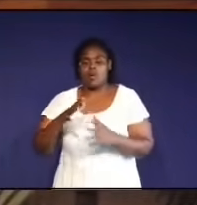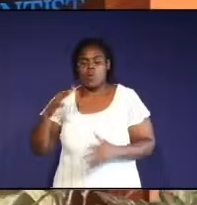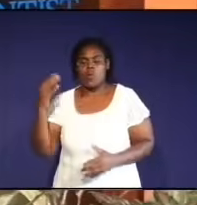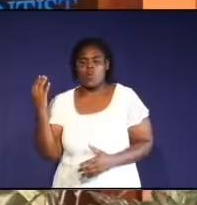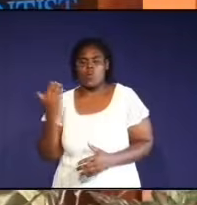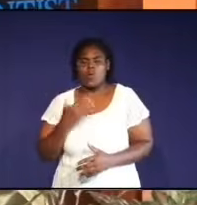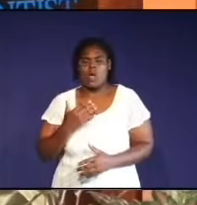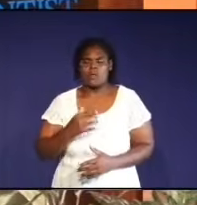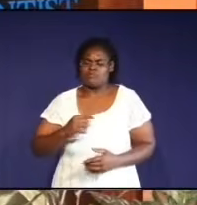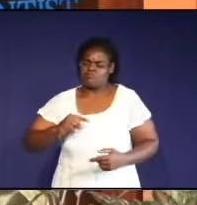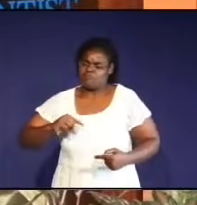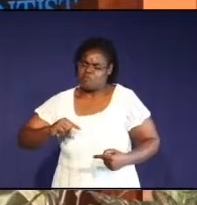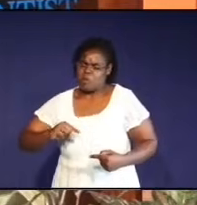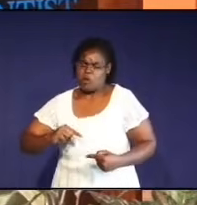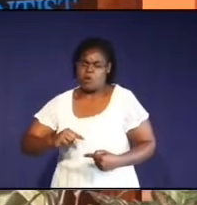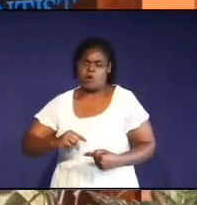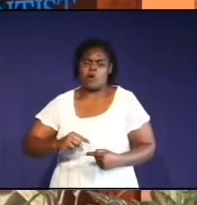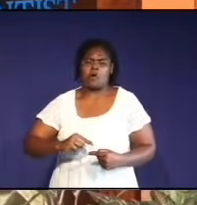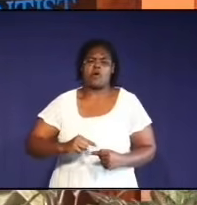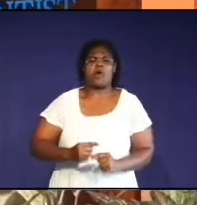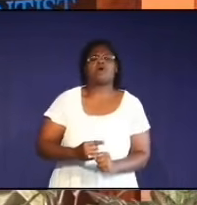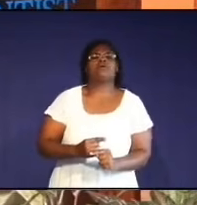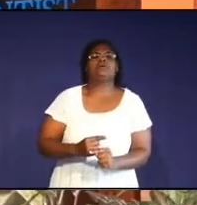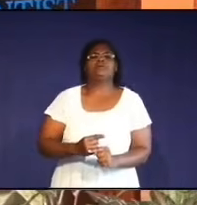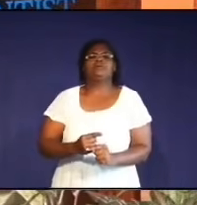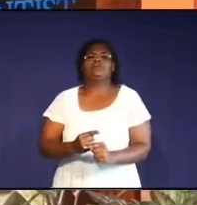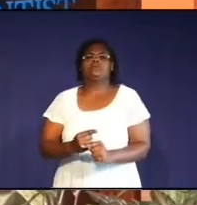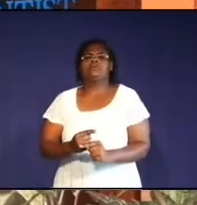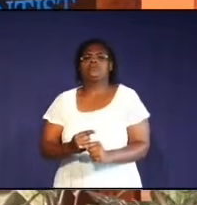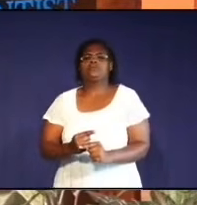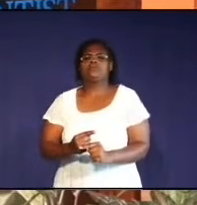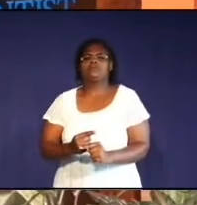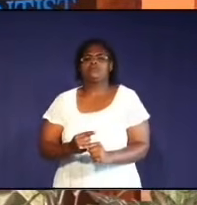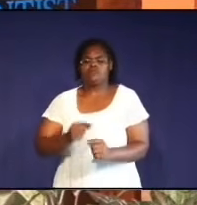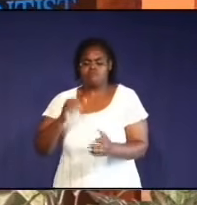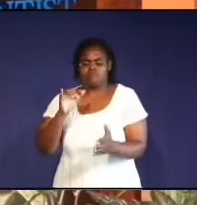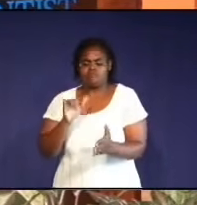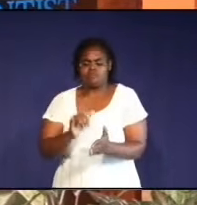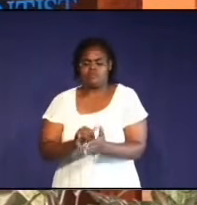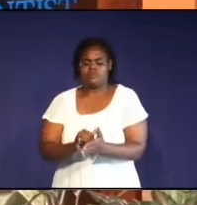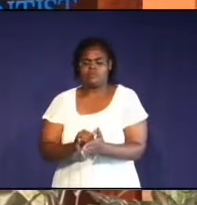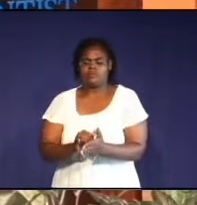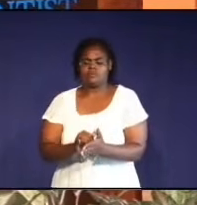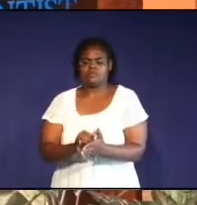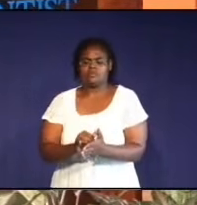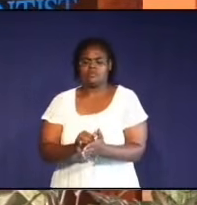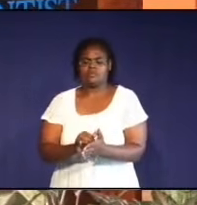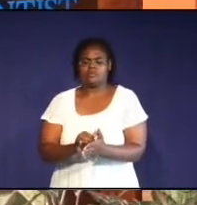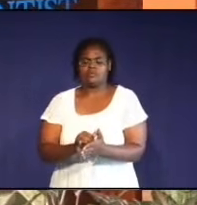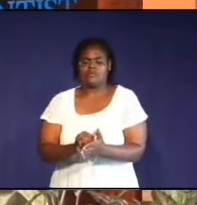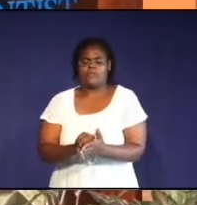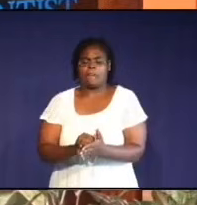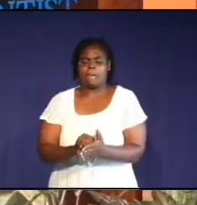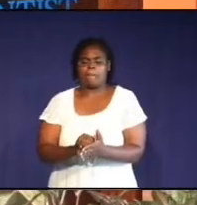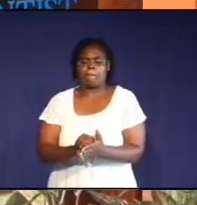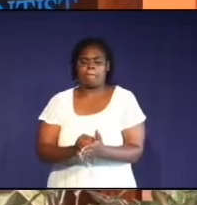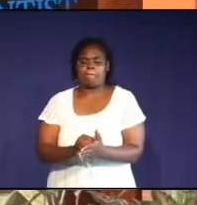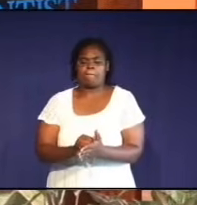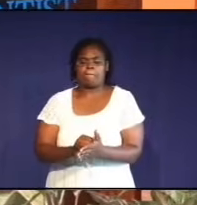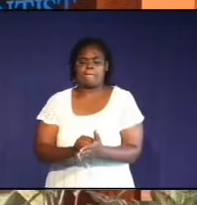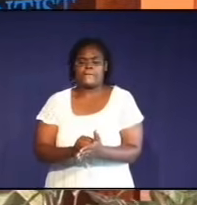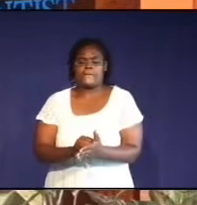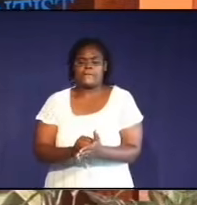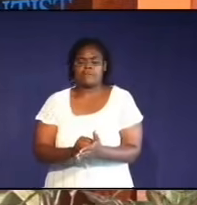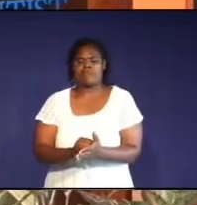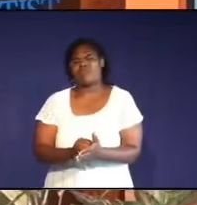heart to see that God would choose the heathen to